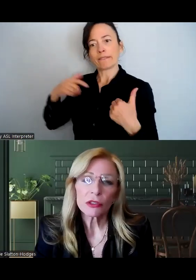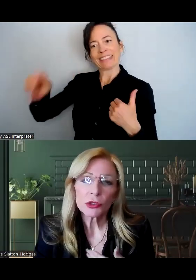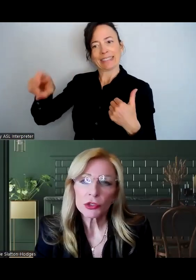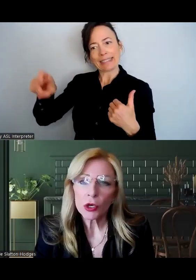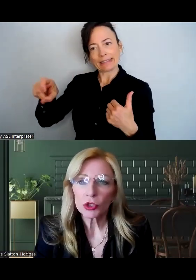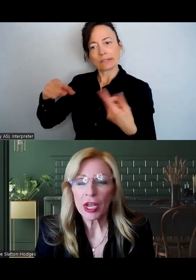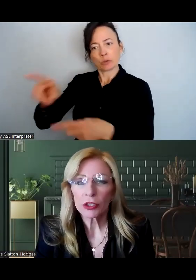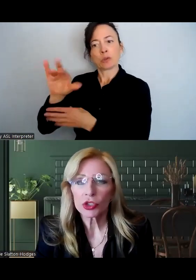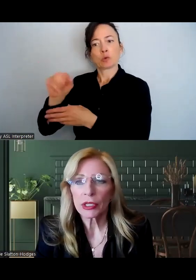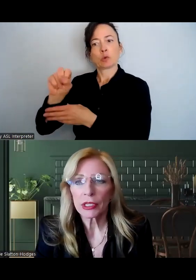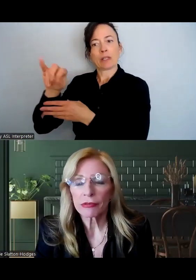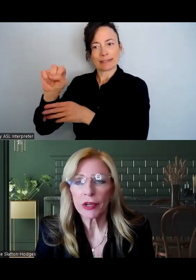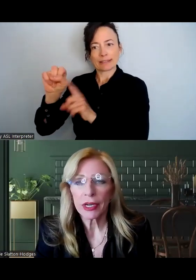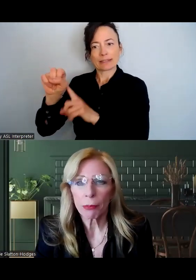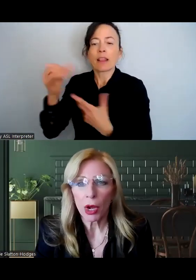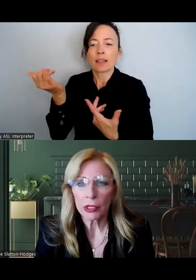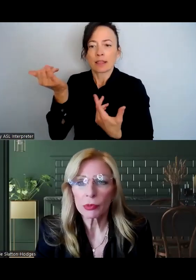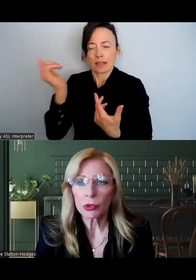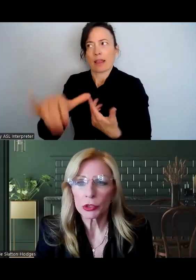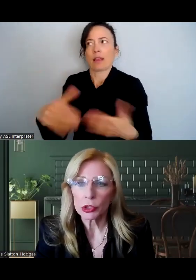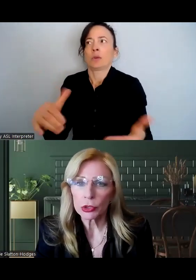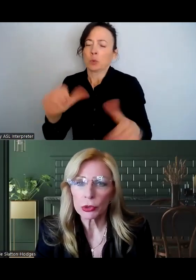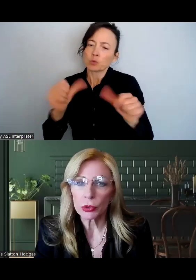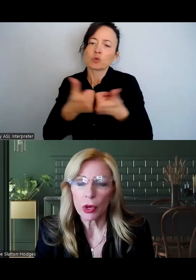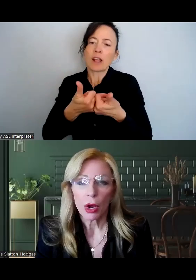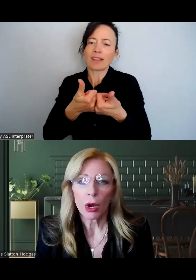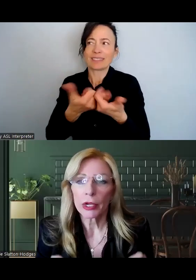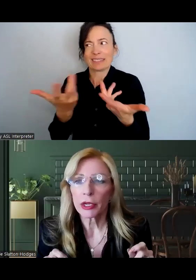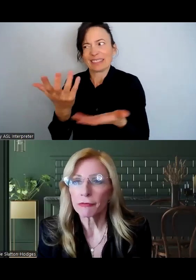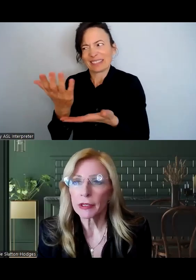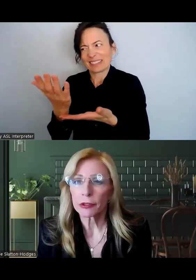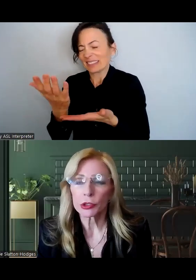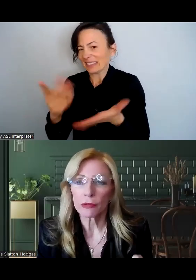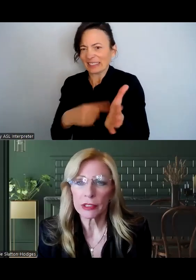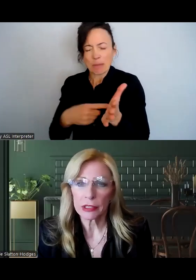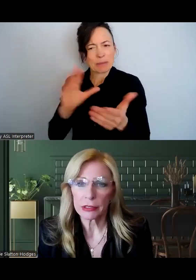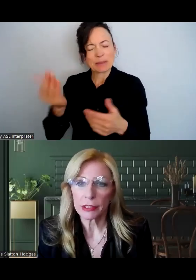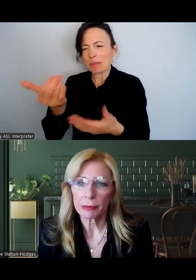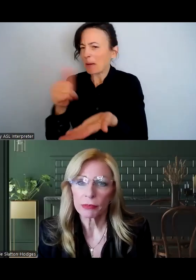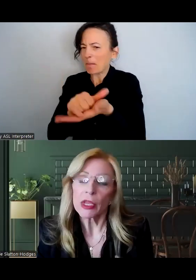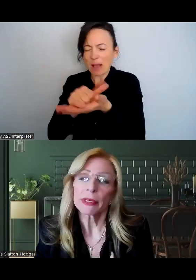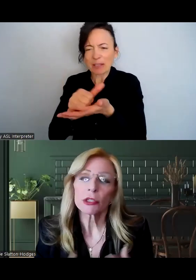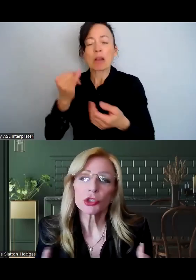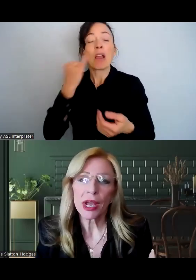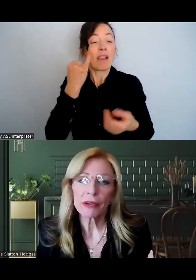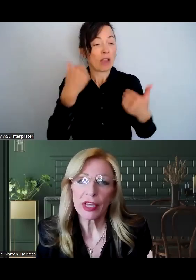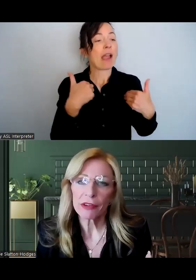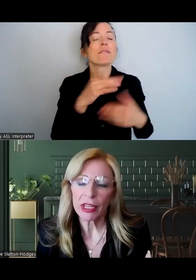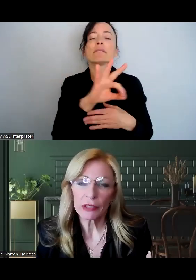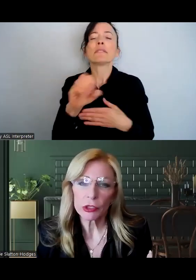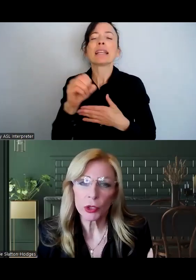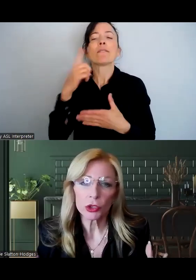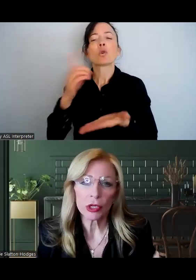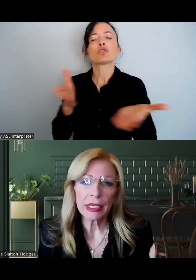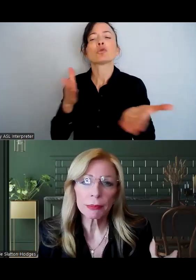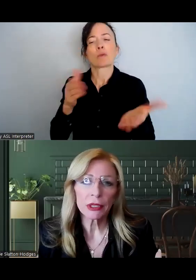is so challenging, if not impossible, to do on a fee-for-service system, because you have to have